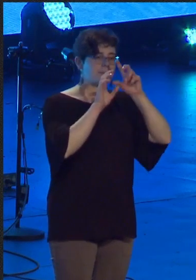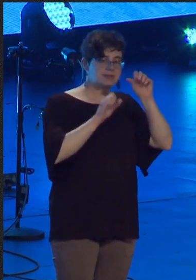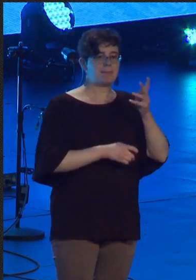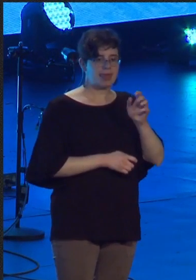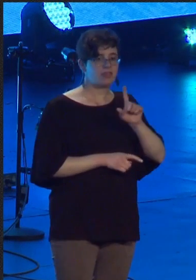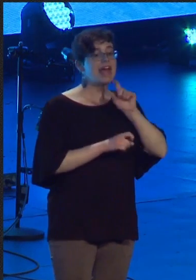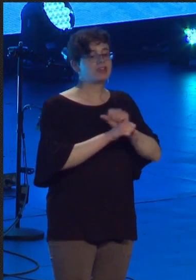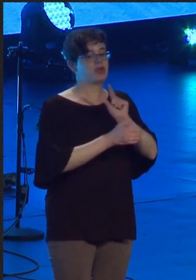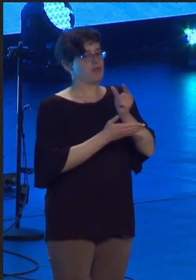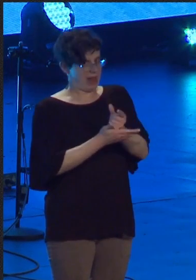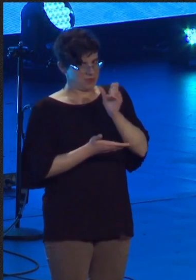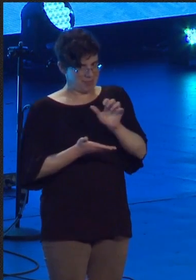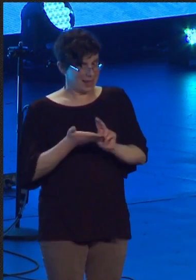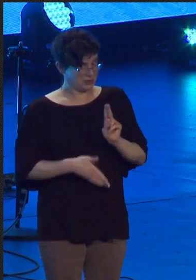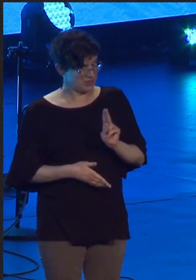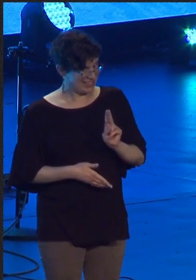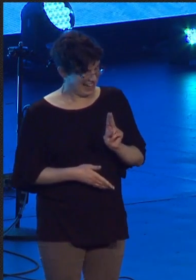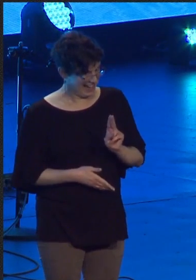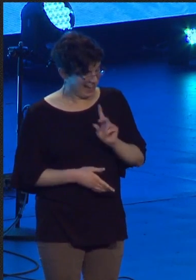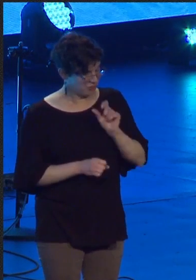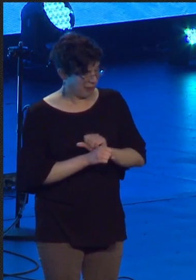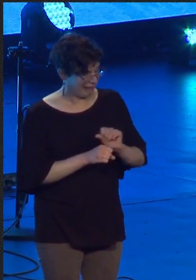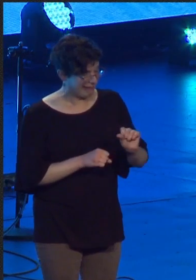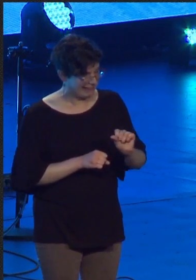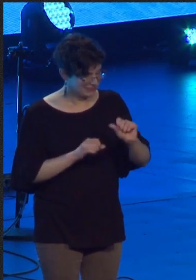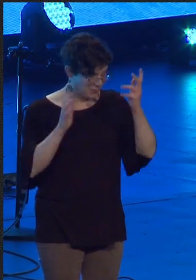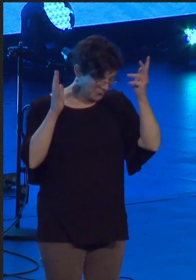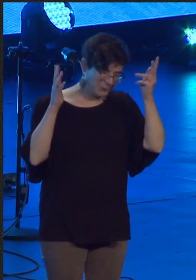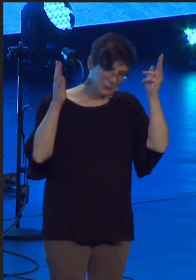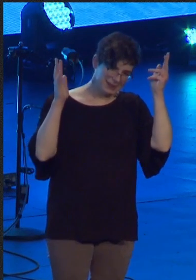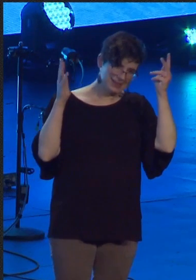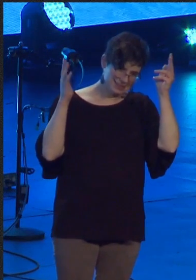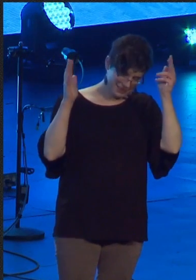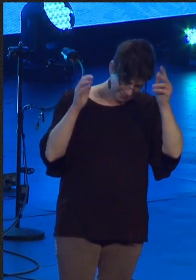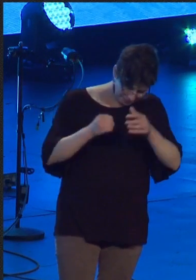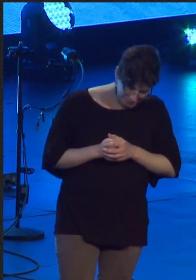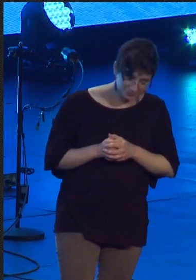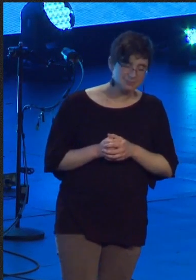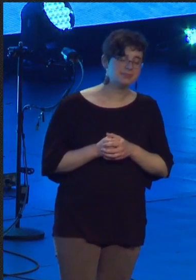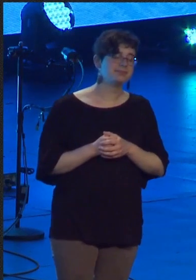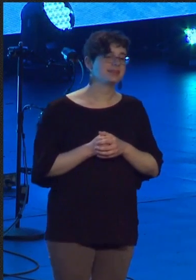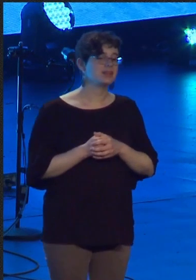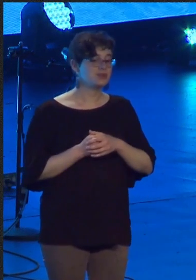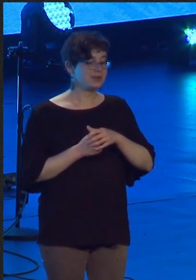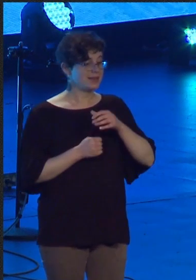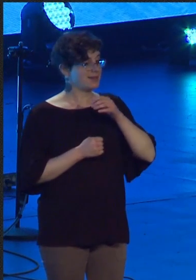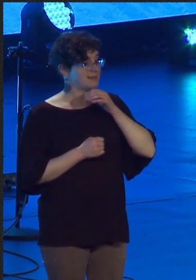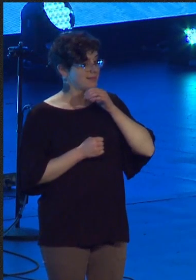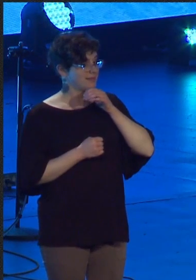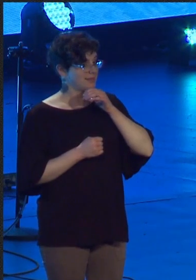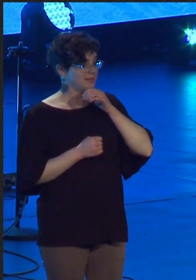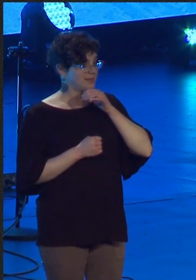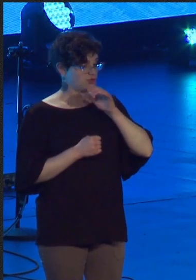graduated from Bethel. And isn't that great? And so not only does he, it not only is it